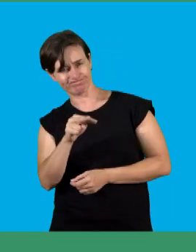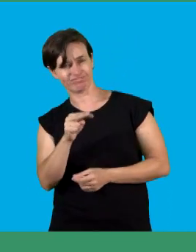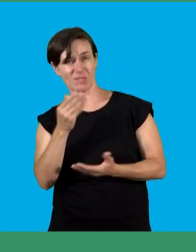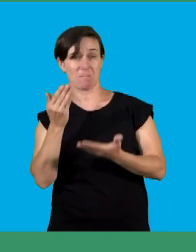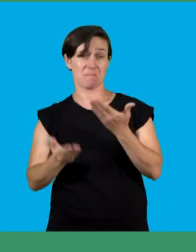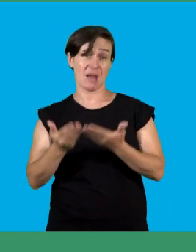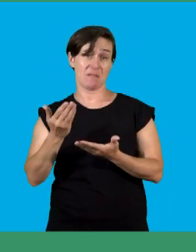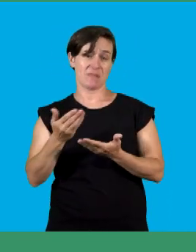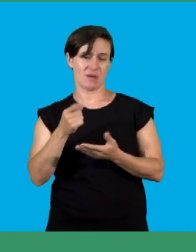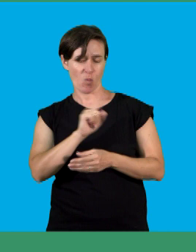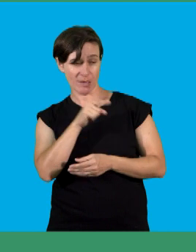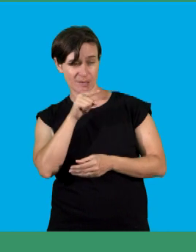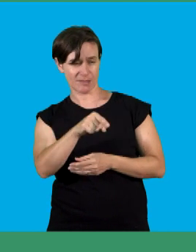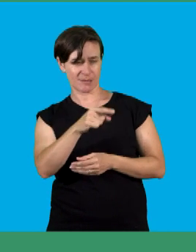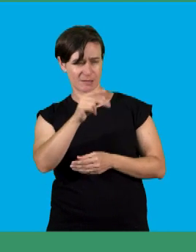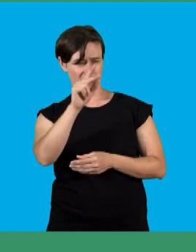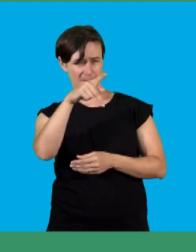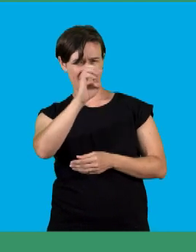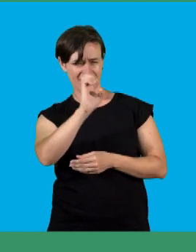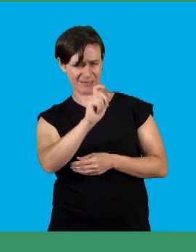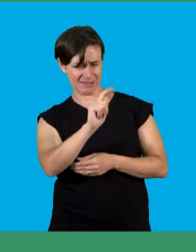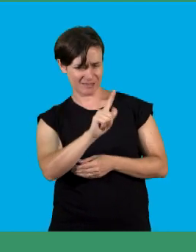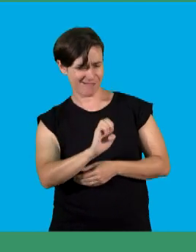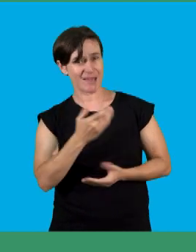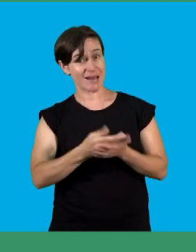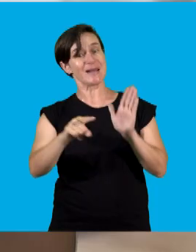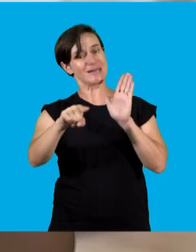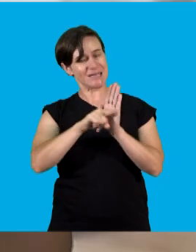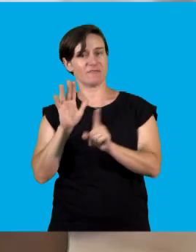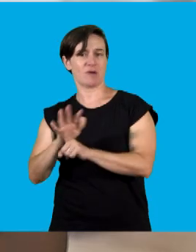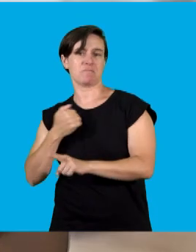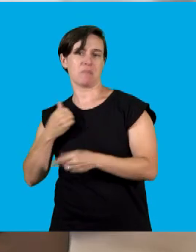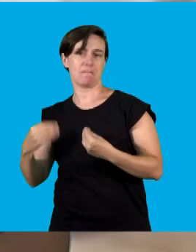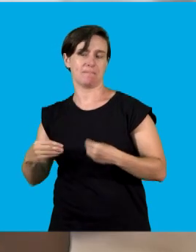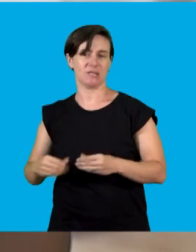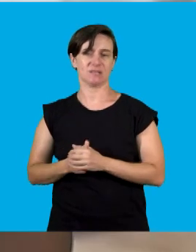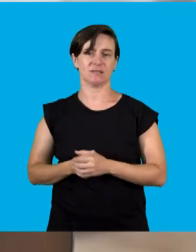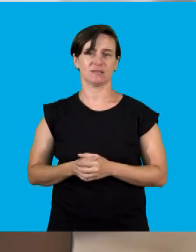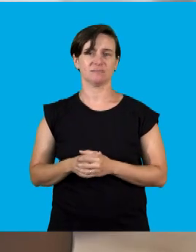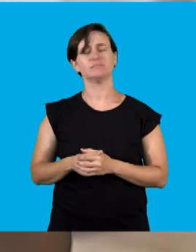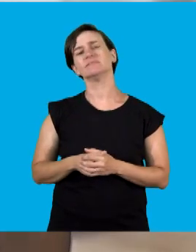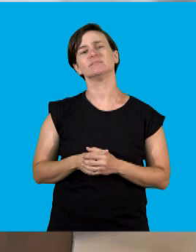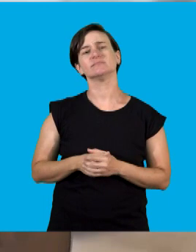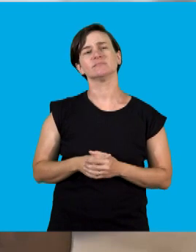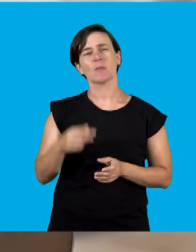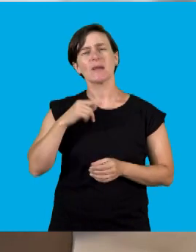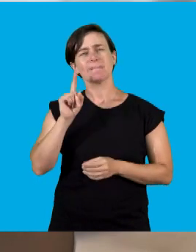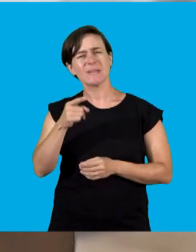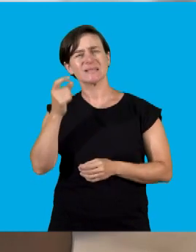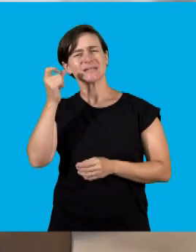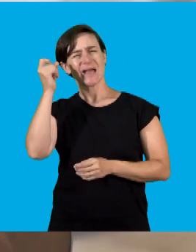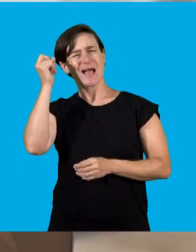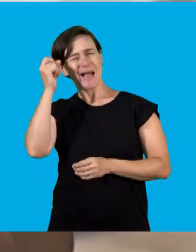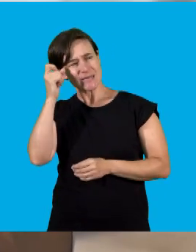have a negative impact on their businesses. So not that you're trying to be negative as a business, but you're just trying to